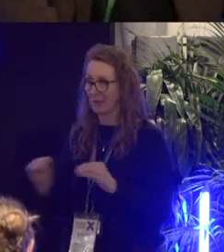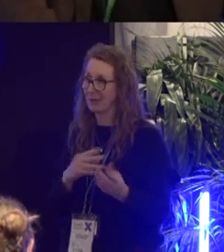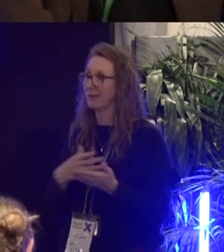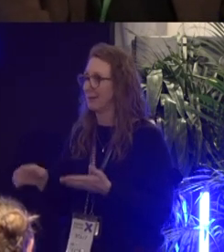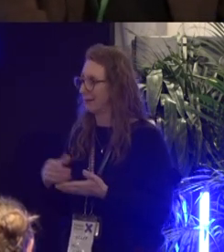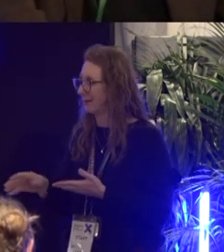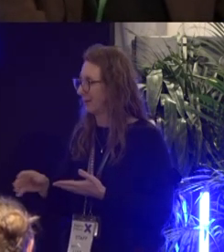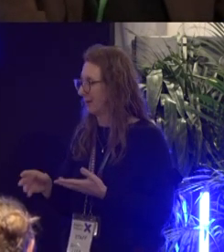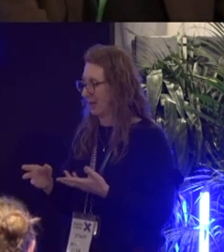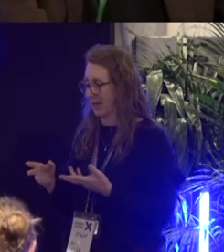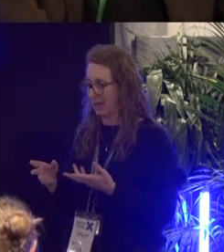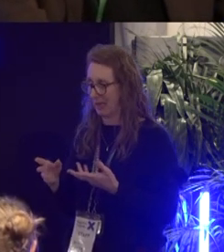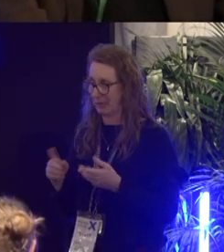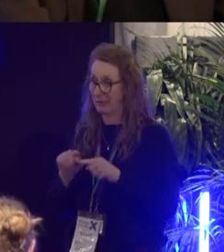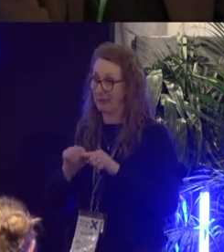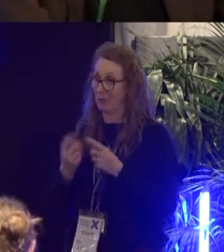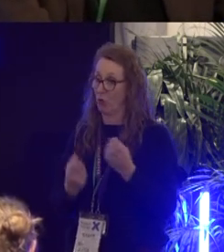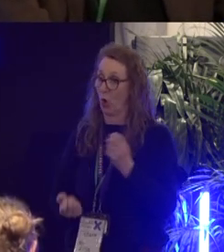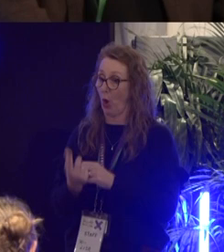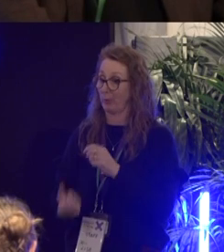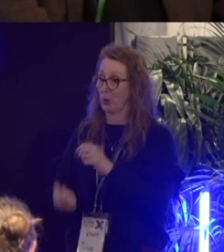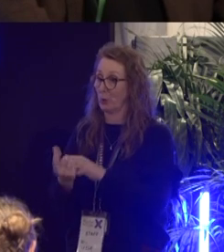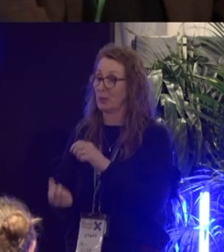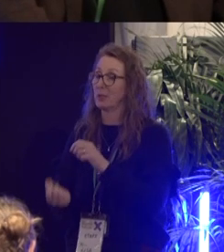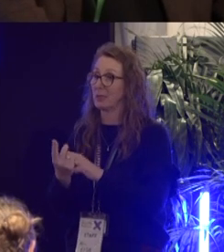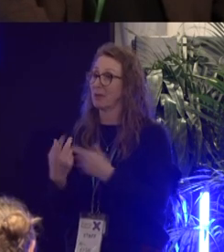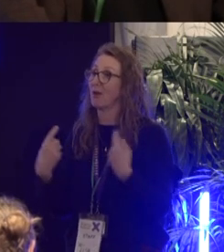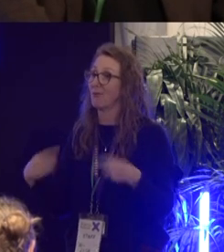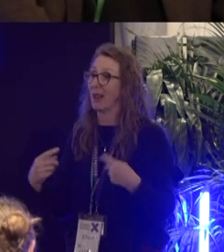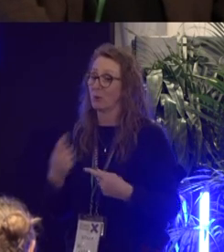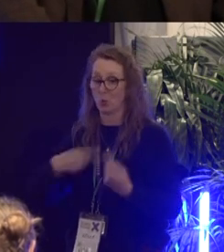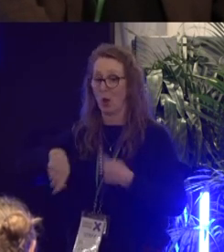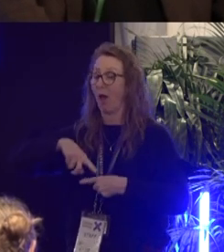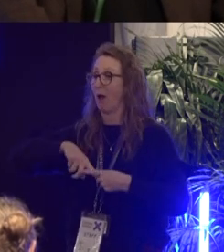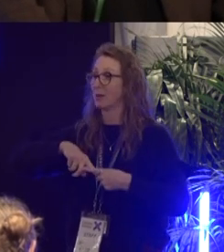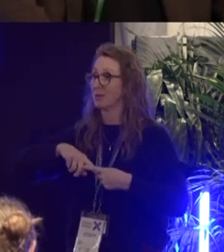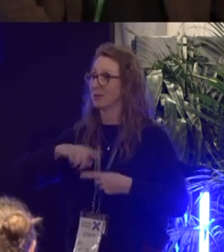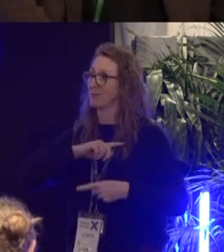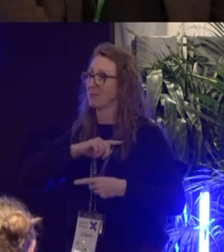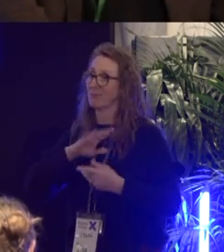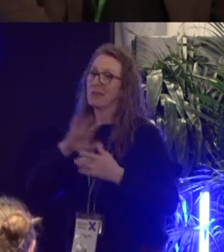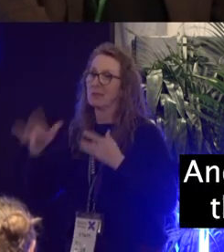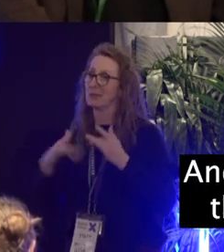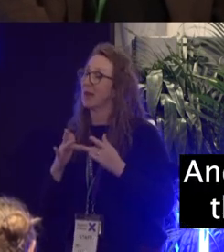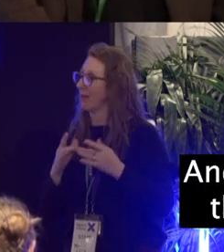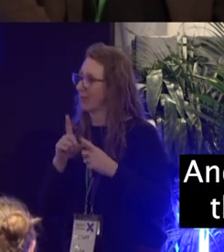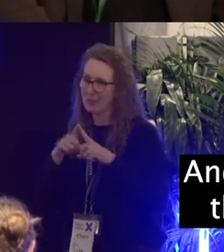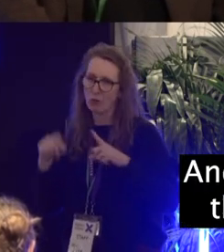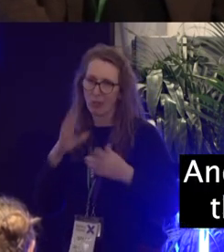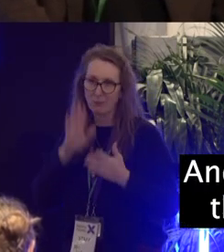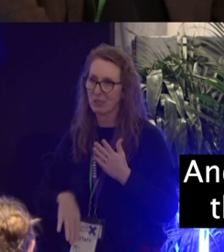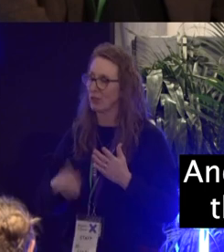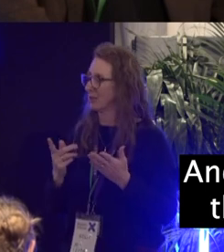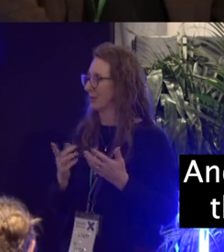and the loads of different opportunities that are available to us now because of the internet and the digital sphere as well. And I guess